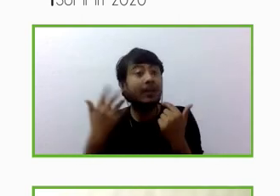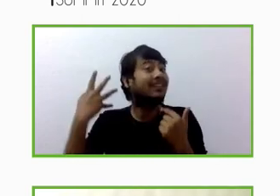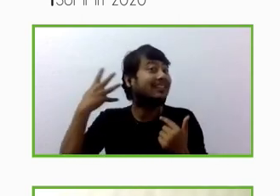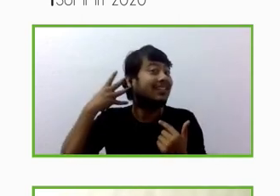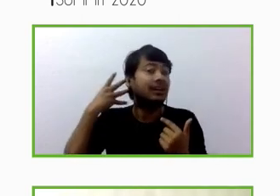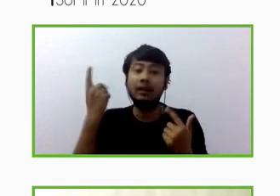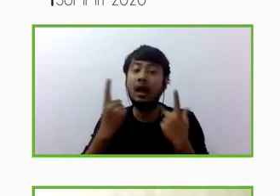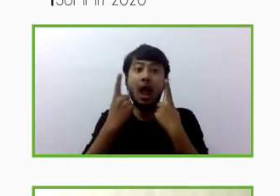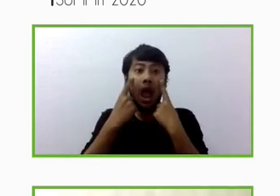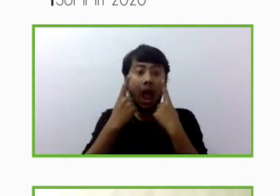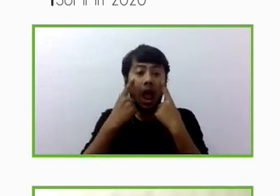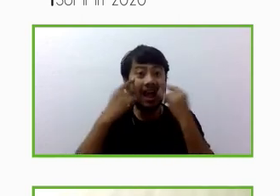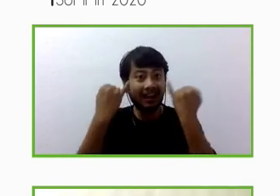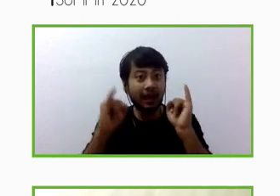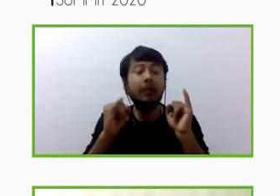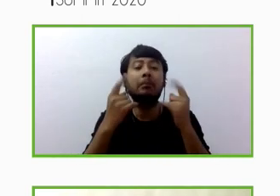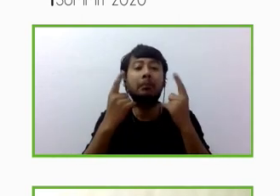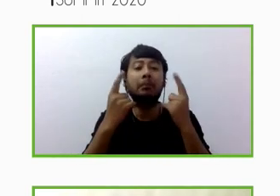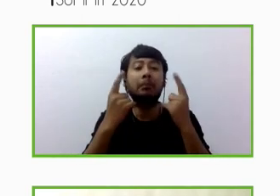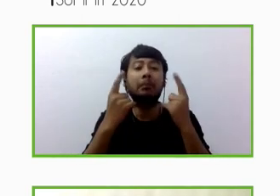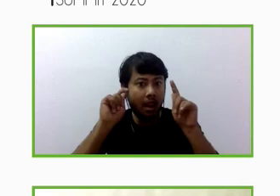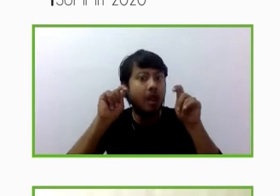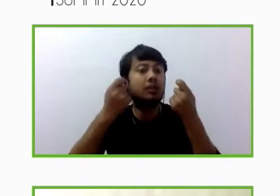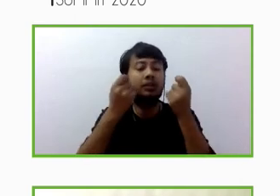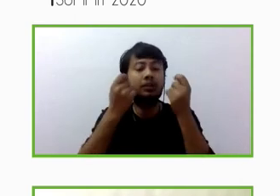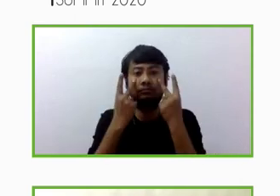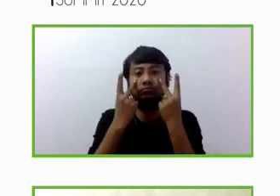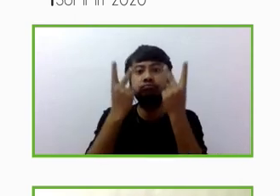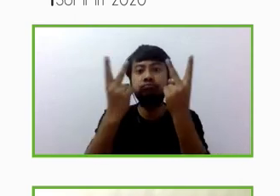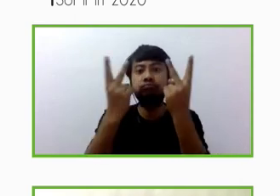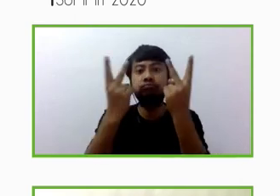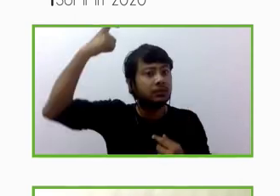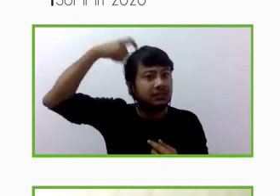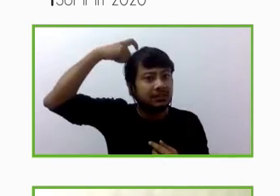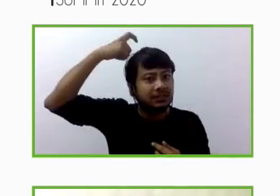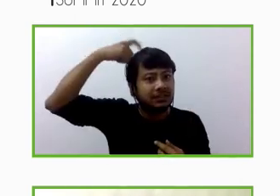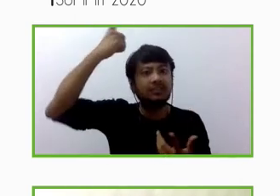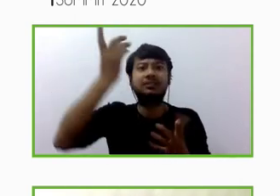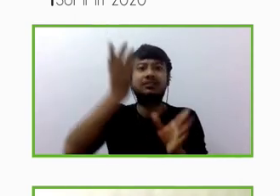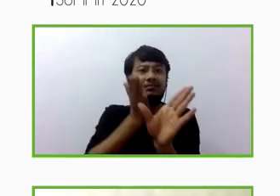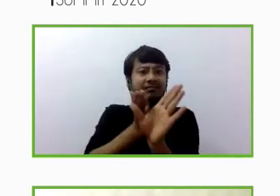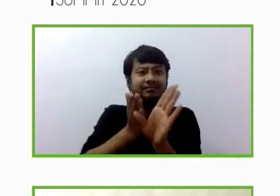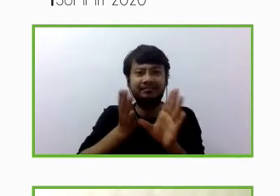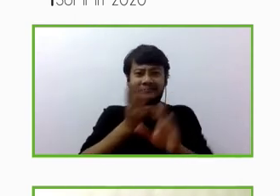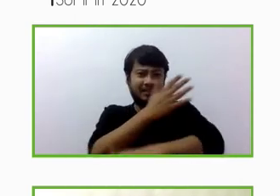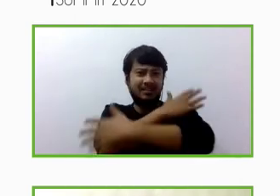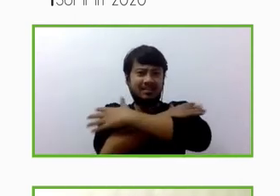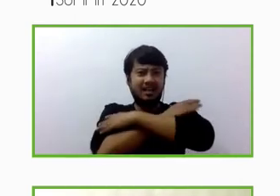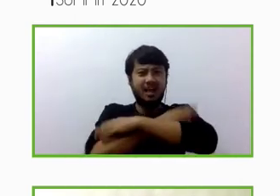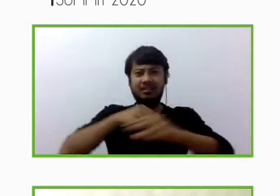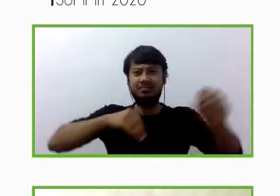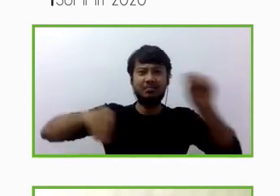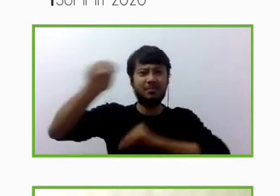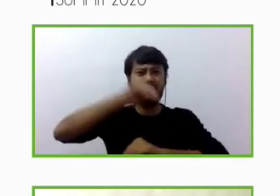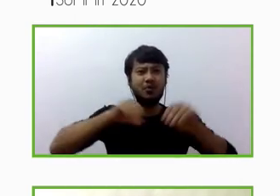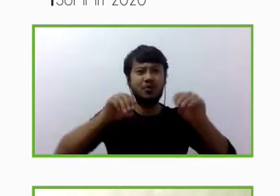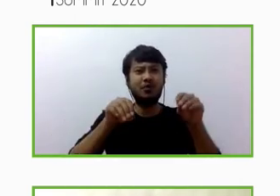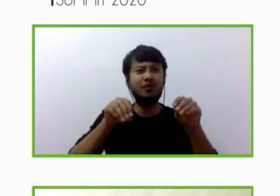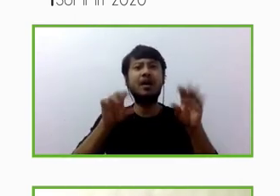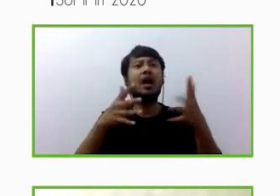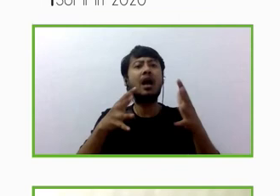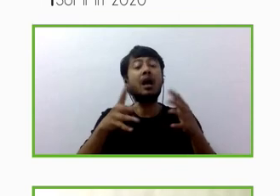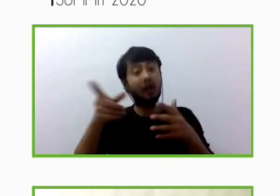implants to recover sensory neural and motor neural function. So I am excited